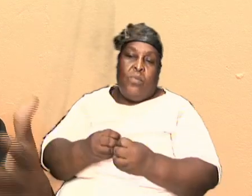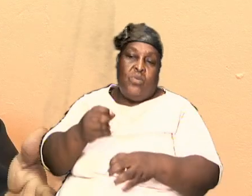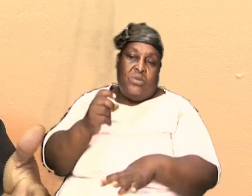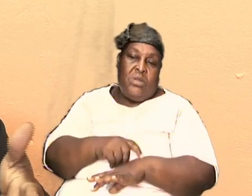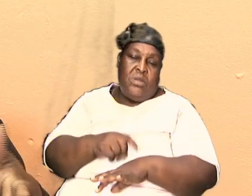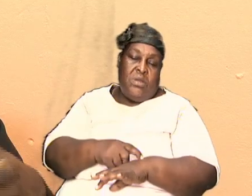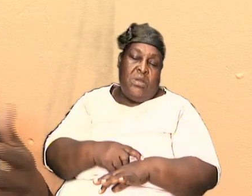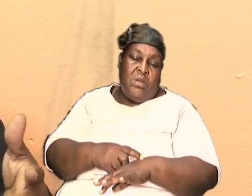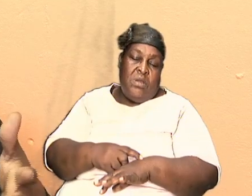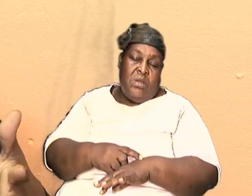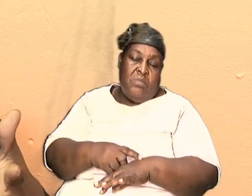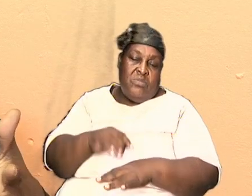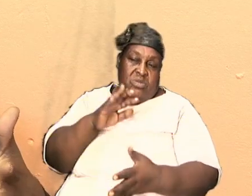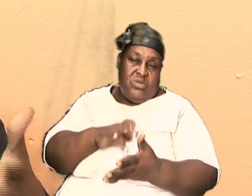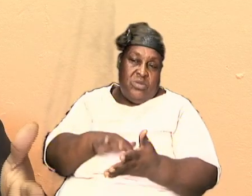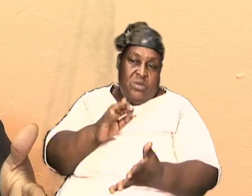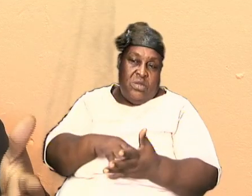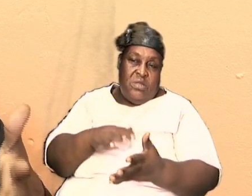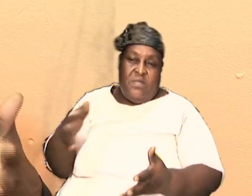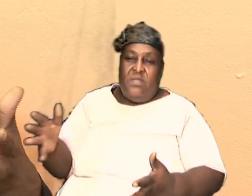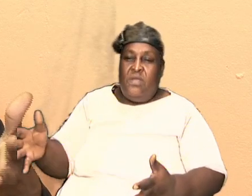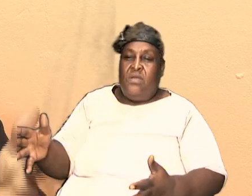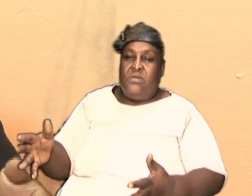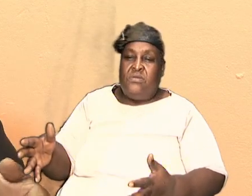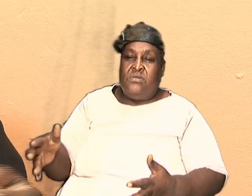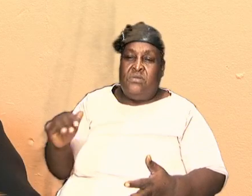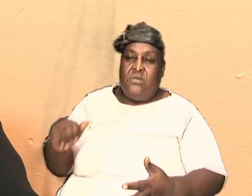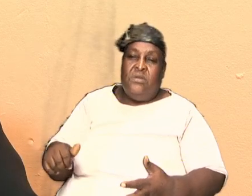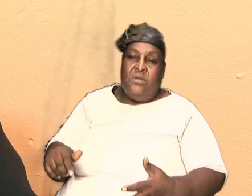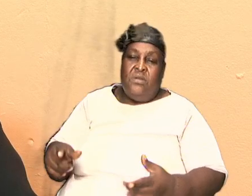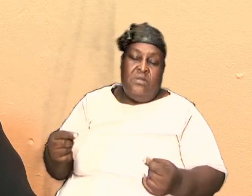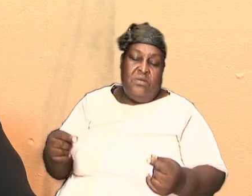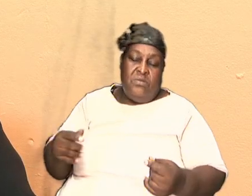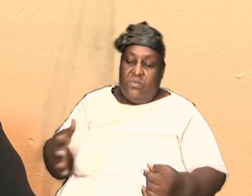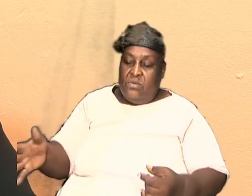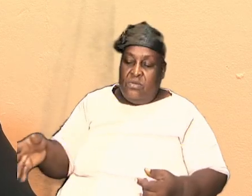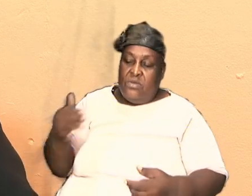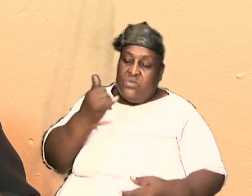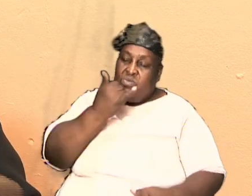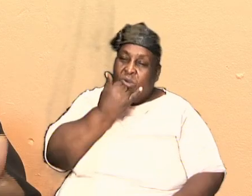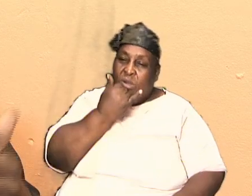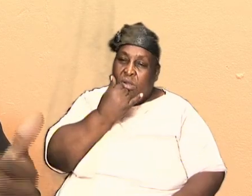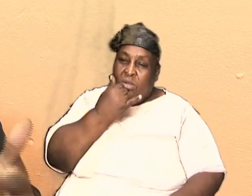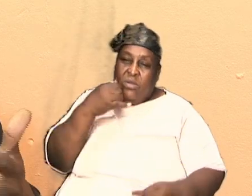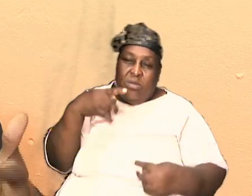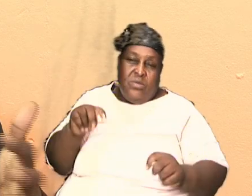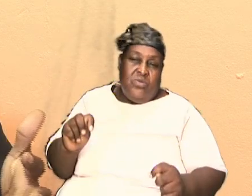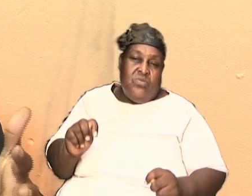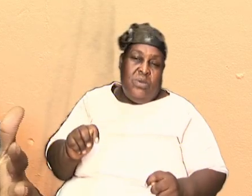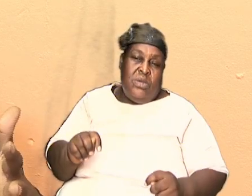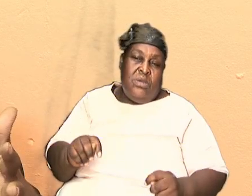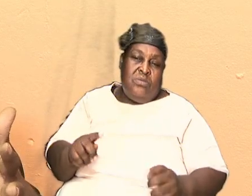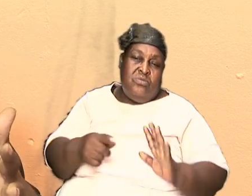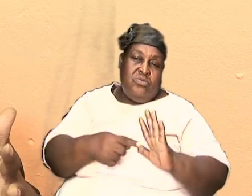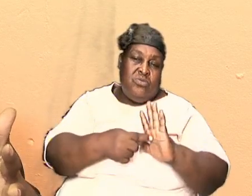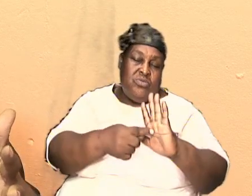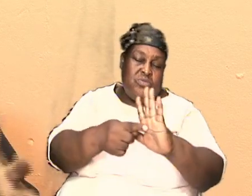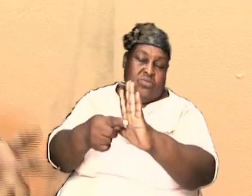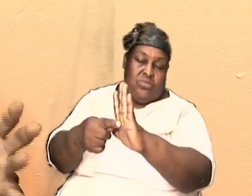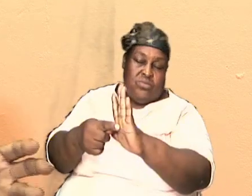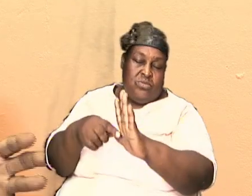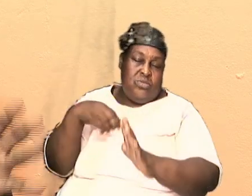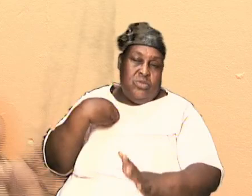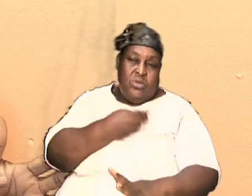time looking at the things that he did wrong. At the same time, I try to point out to us, you